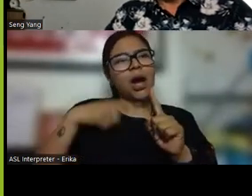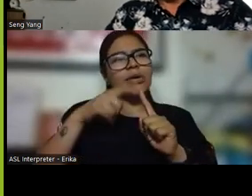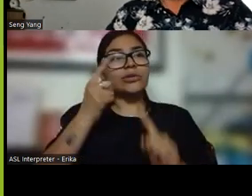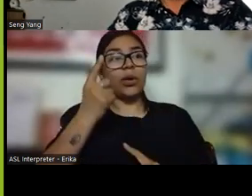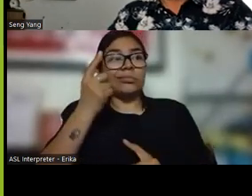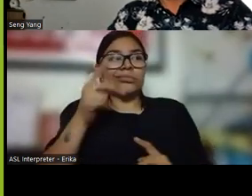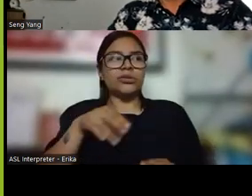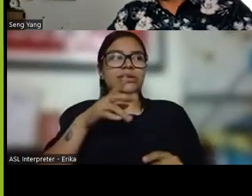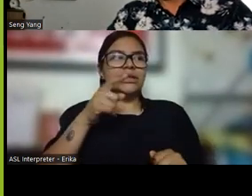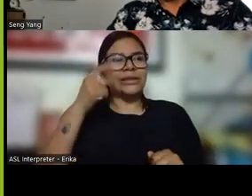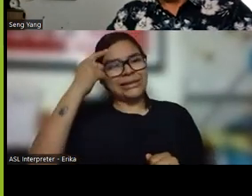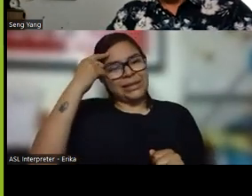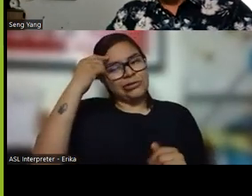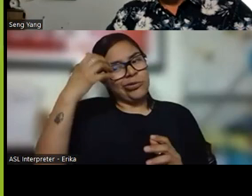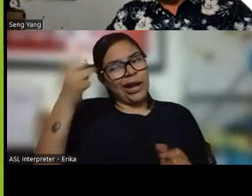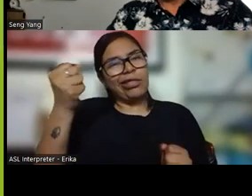go into the mental health, and